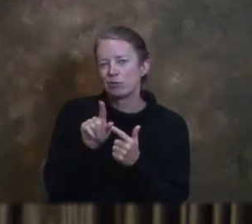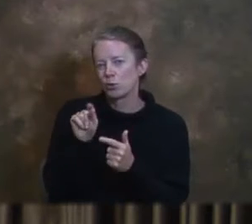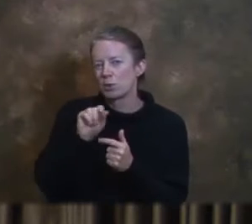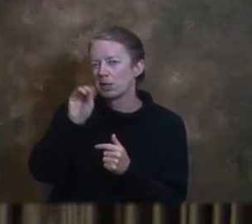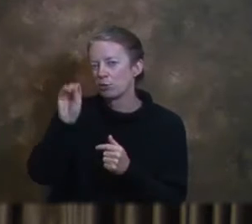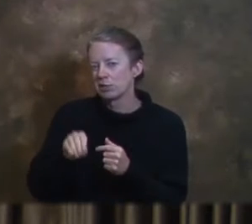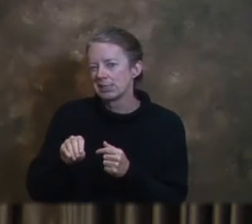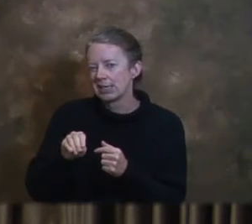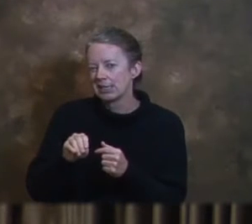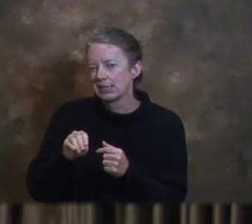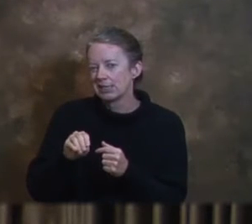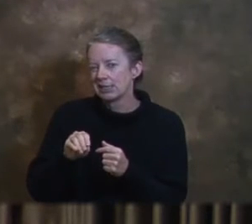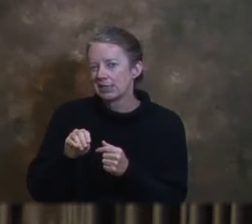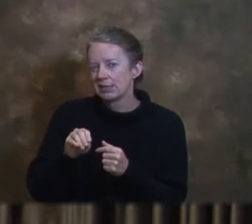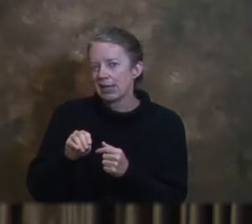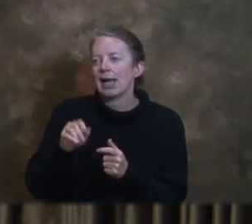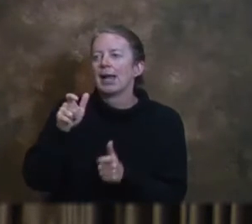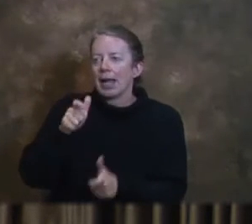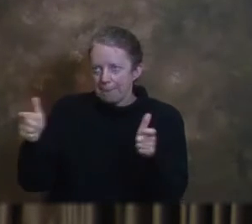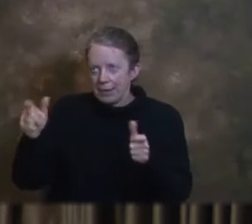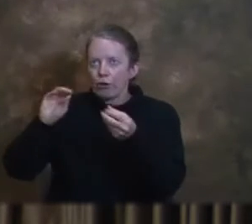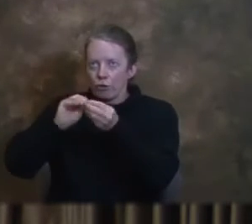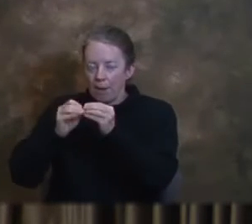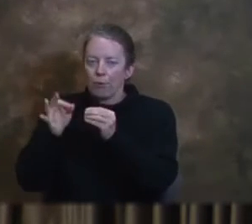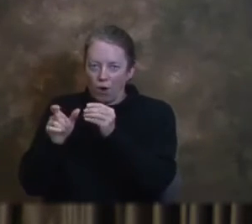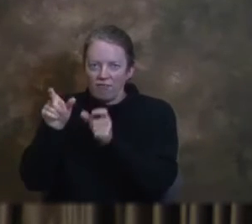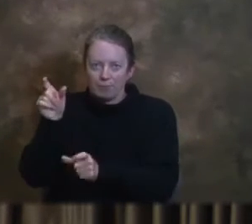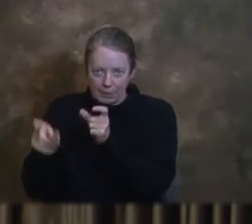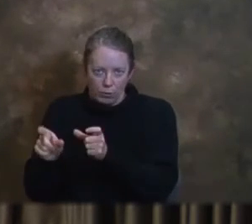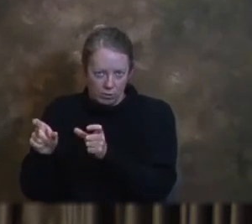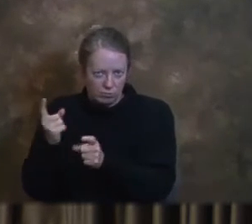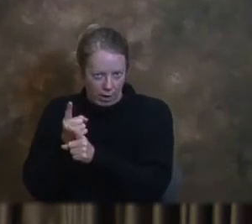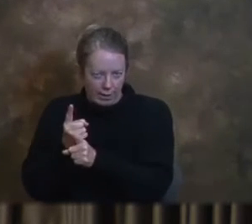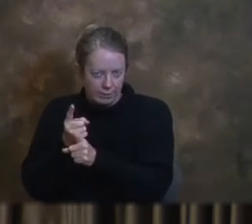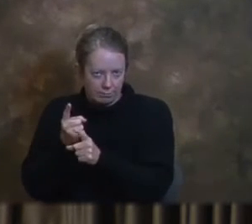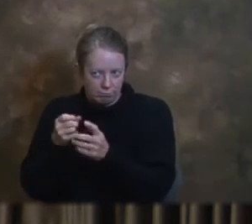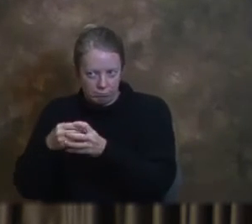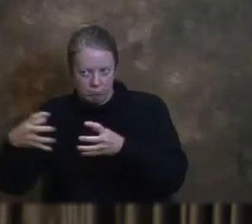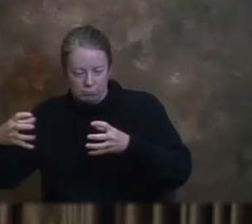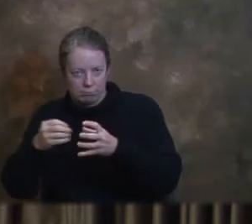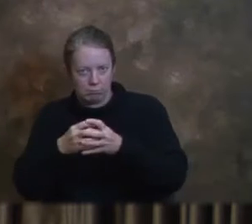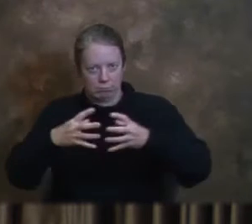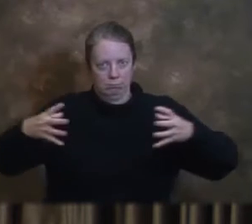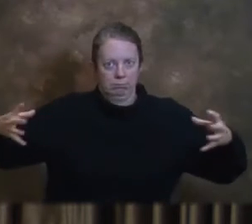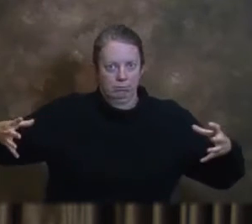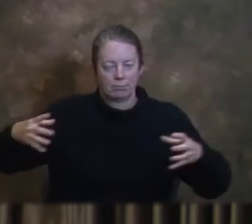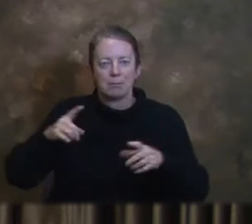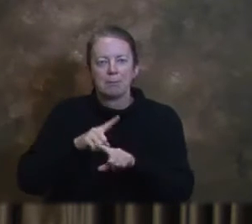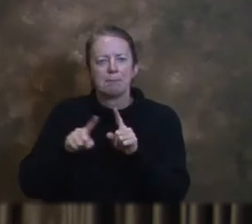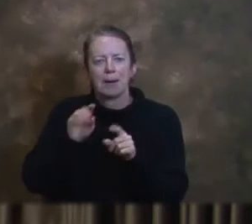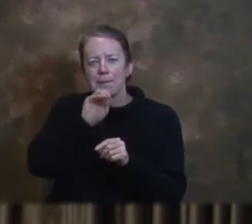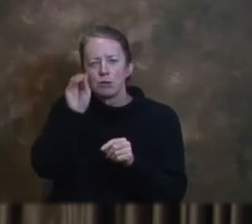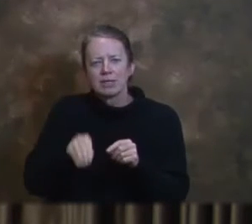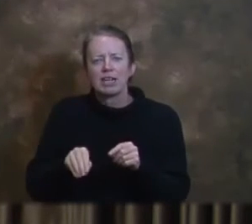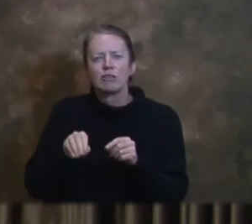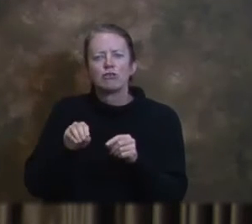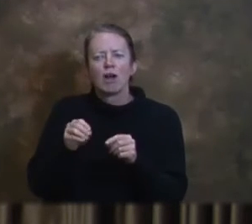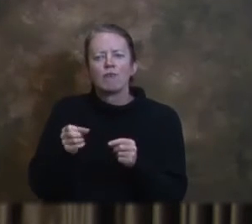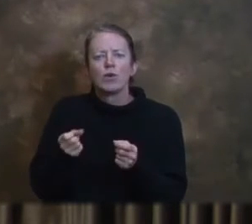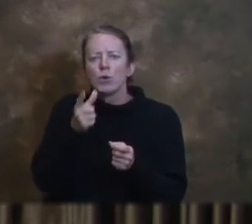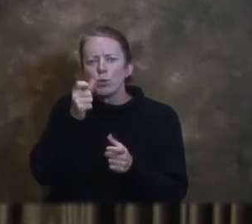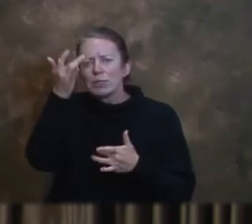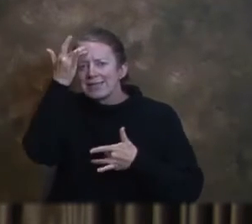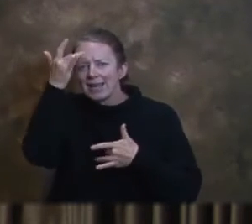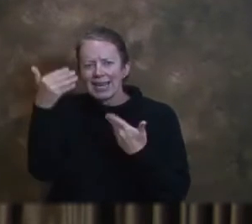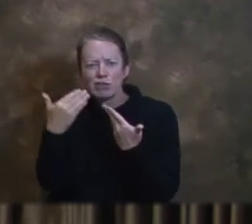is a bigger number of actual individuals that you're seeing, right? But the percentage, when we look at all the cases, it hasn't changed that